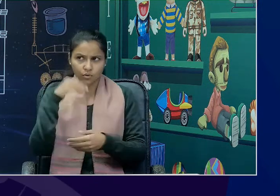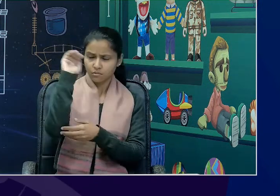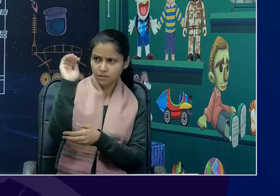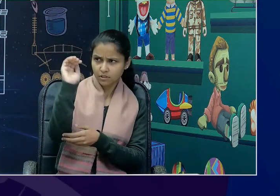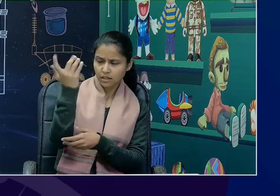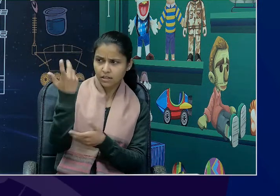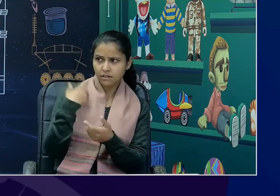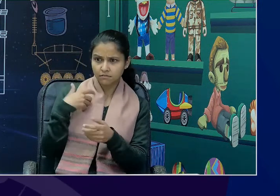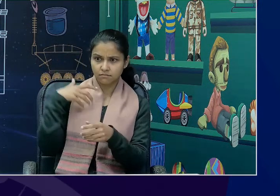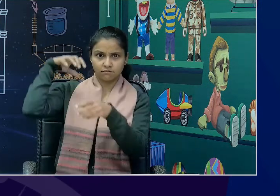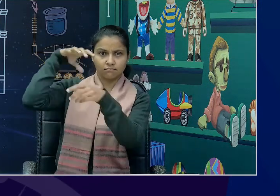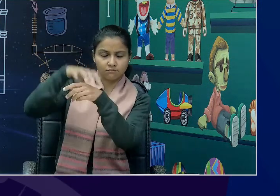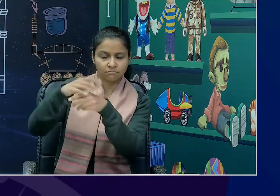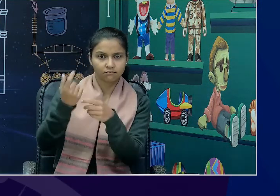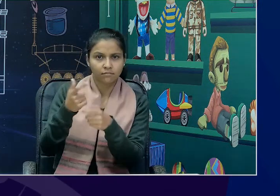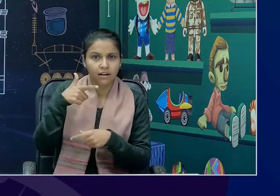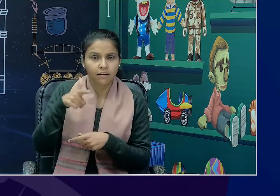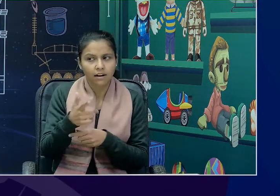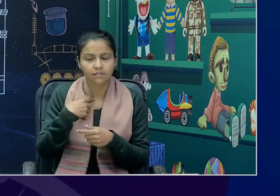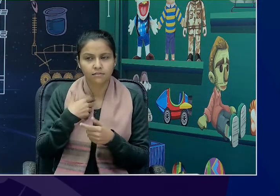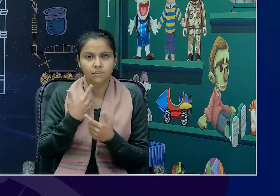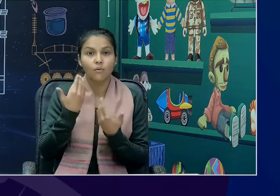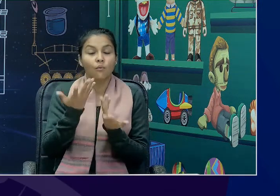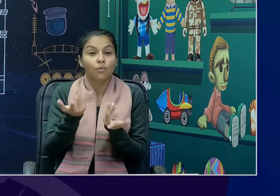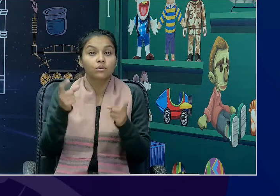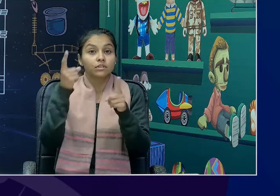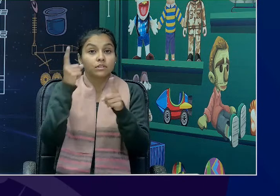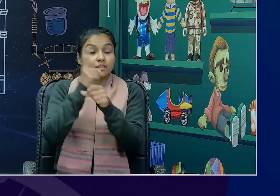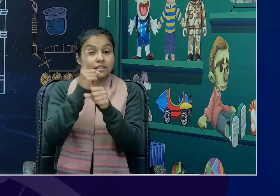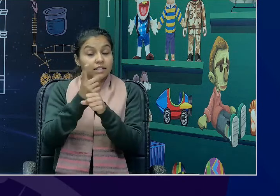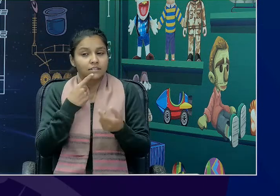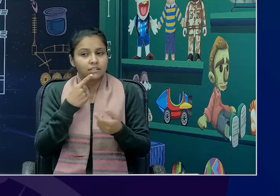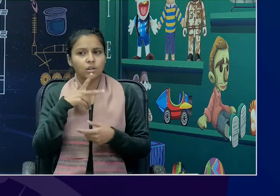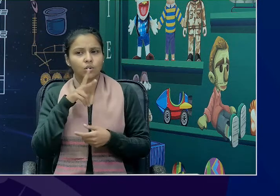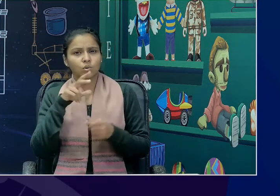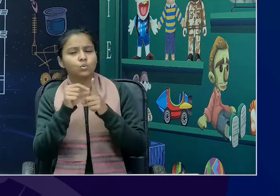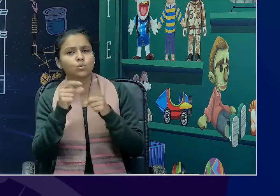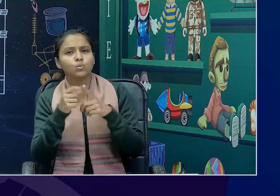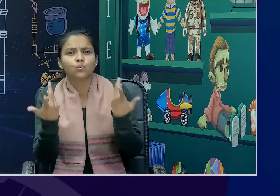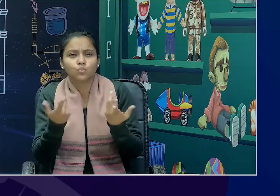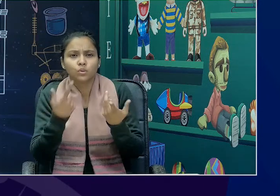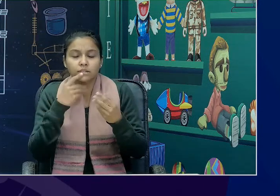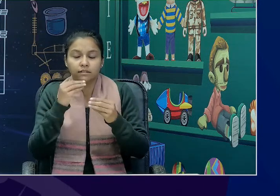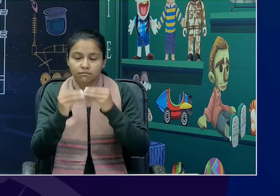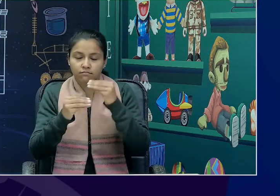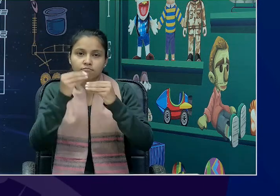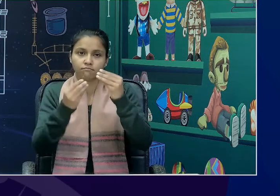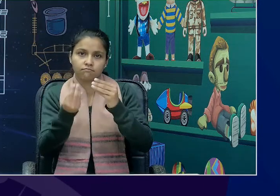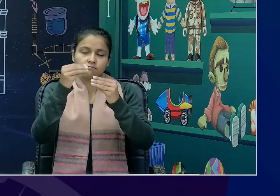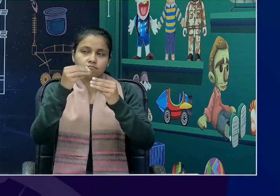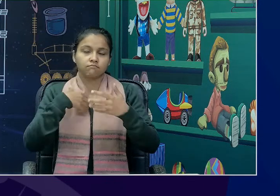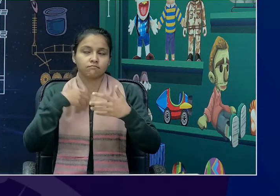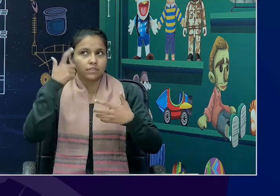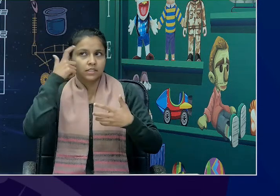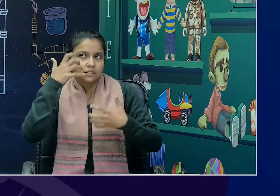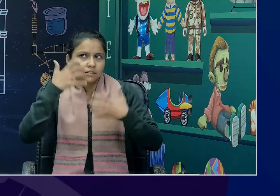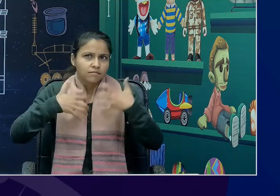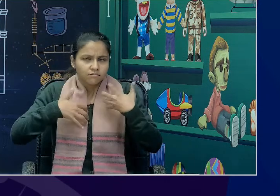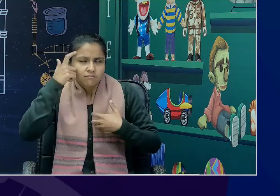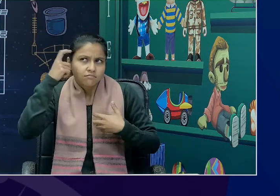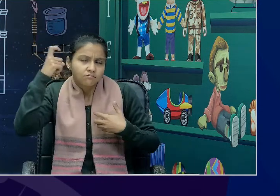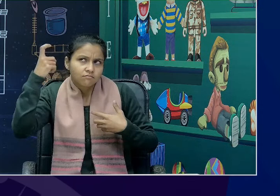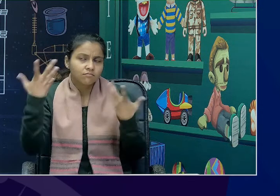rat. When they come to the snake, what the teacher can do is that teacher can also increase the students' creativity and their